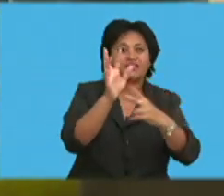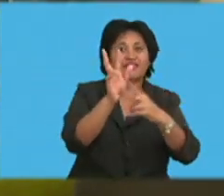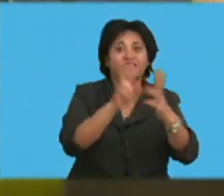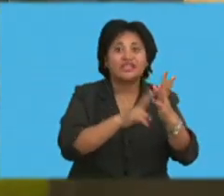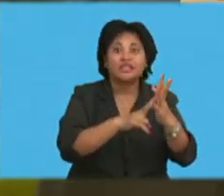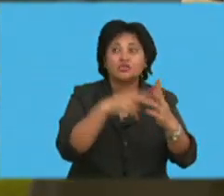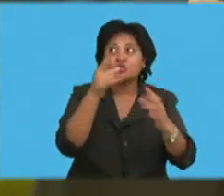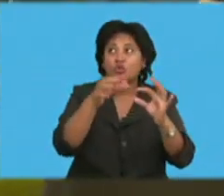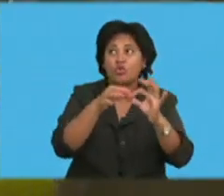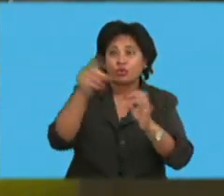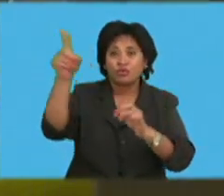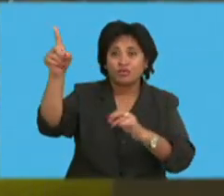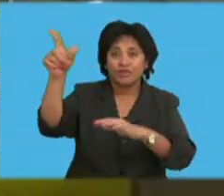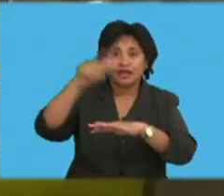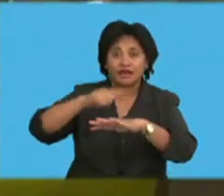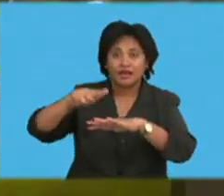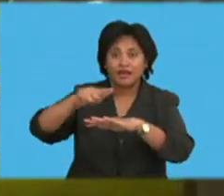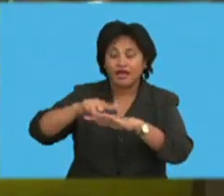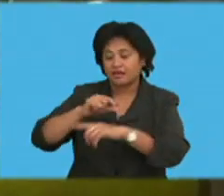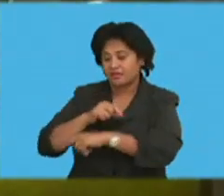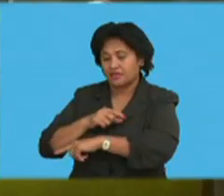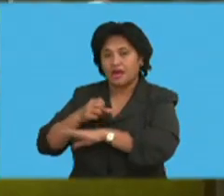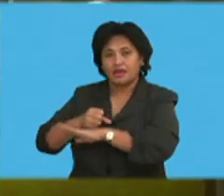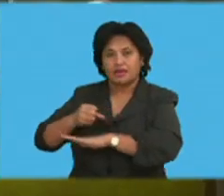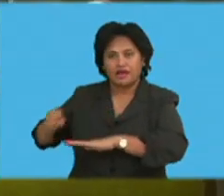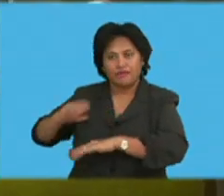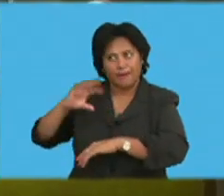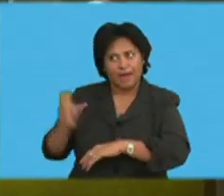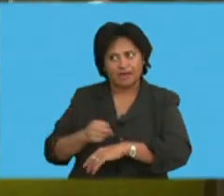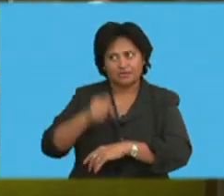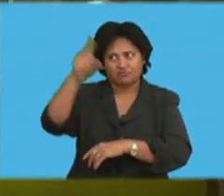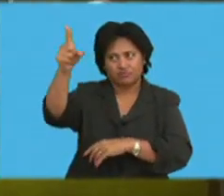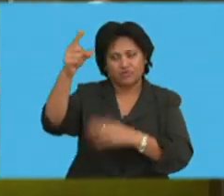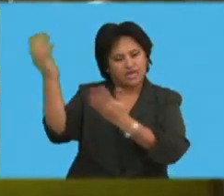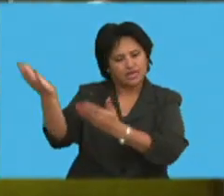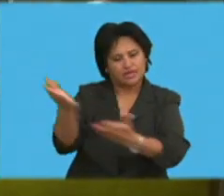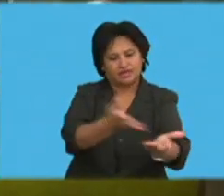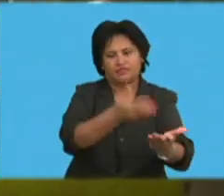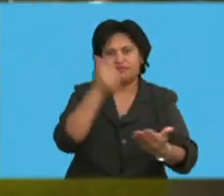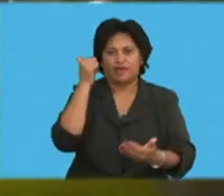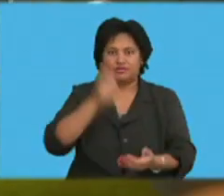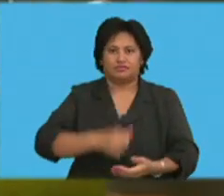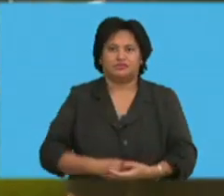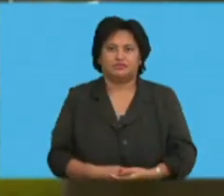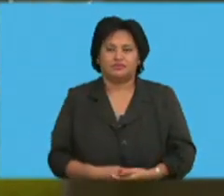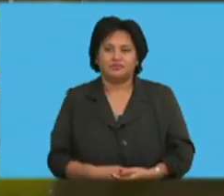reversion, which is now guaranteed under the Fijian Constitution.